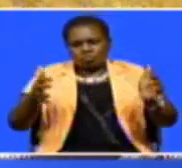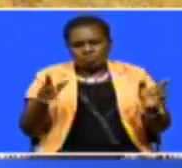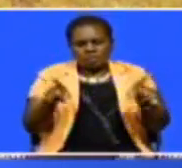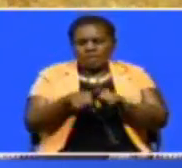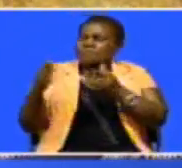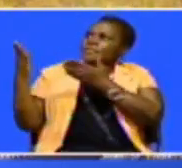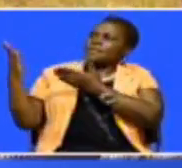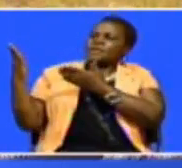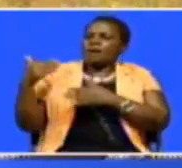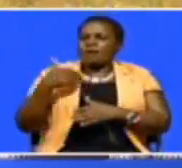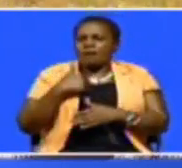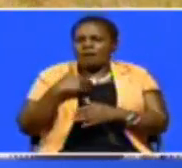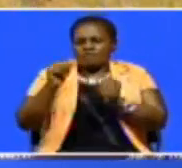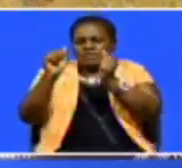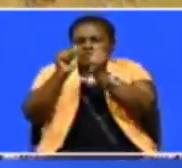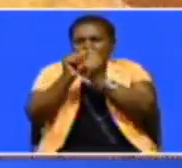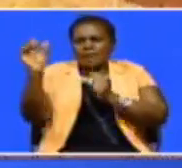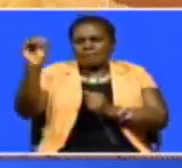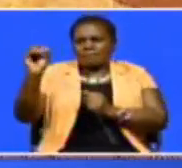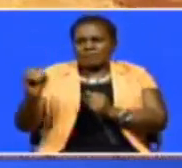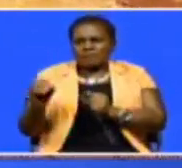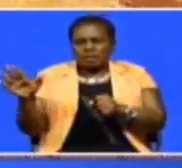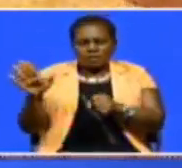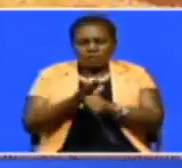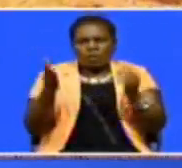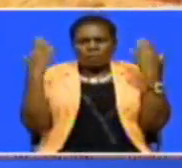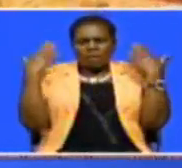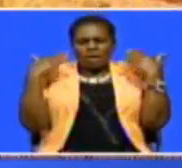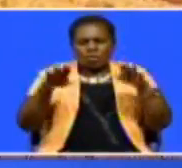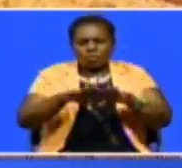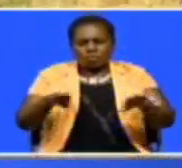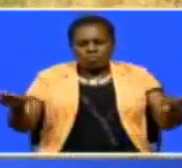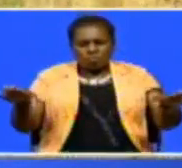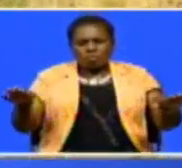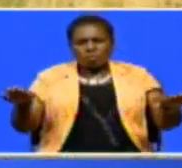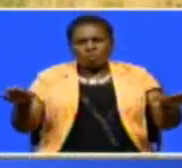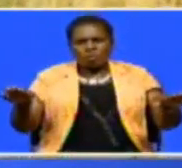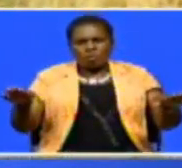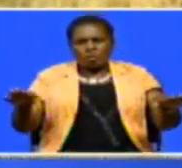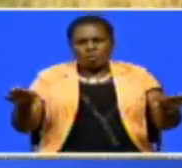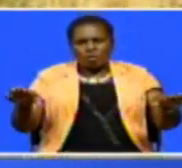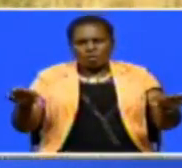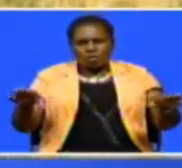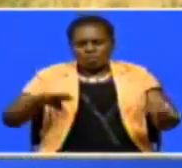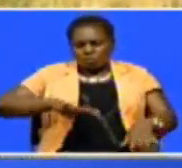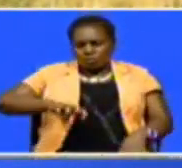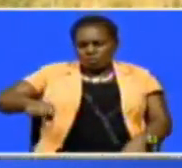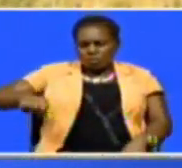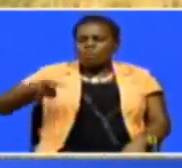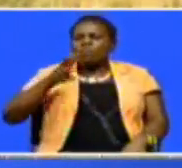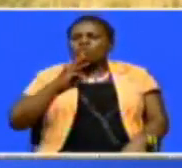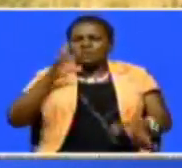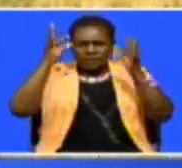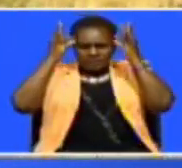this one, which occupies about 10% of the entire Meru National Park. The availability of pasture and water determines